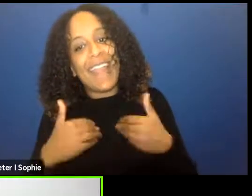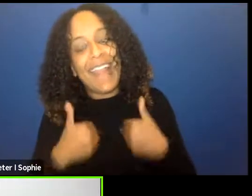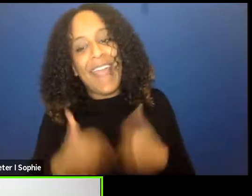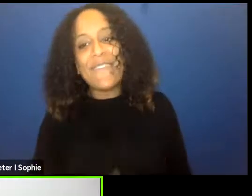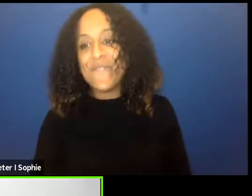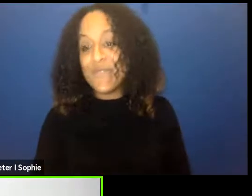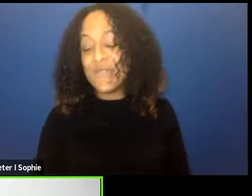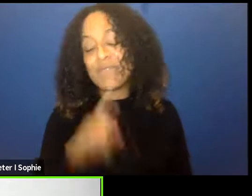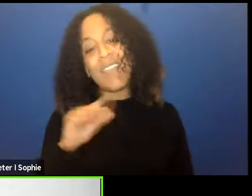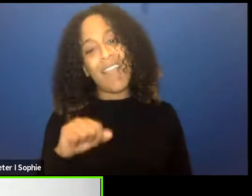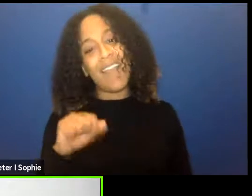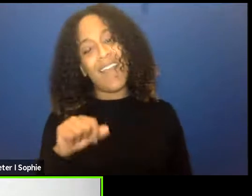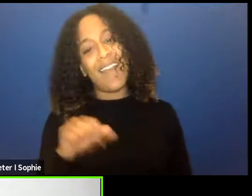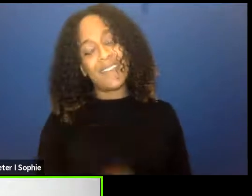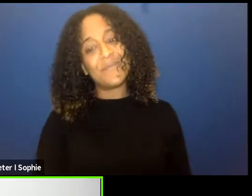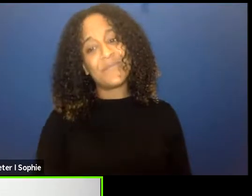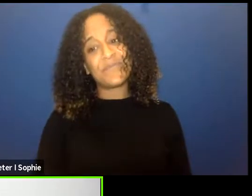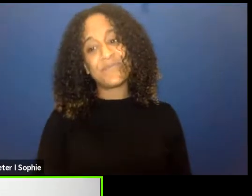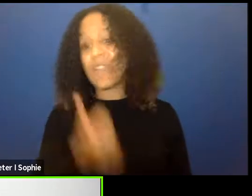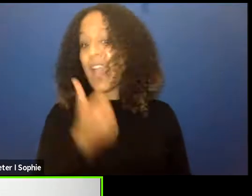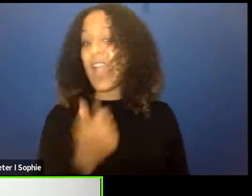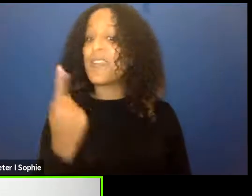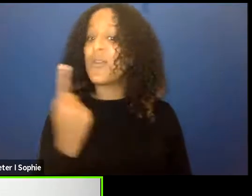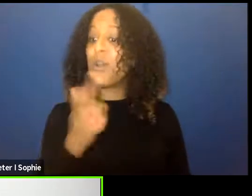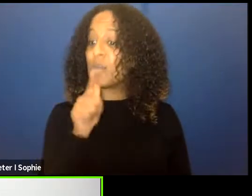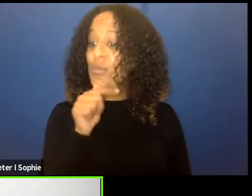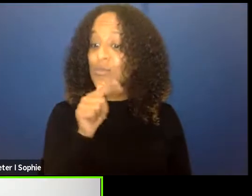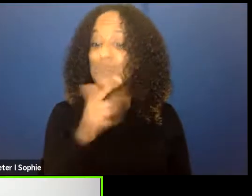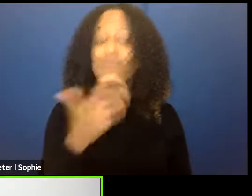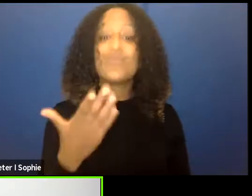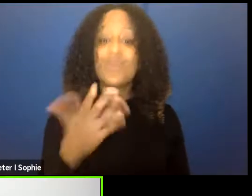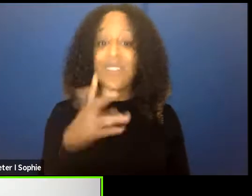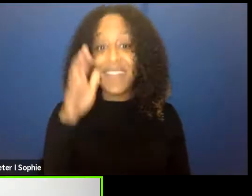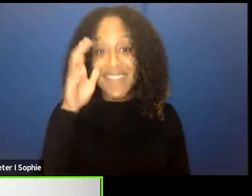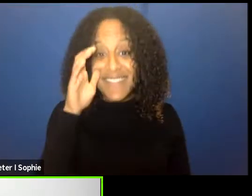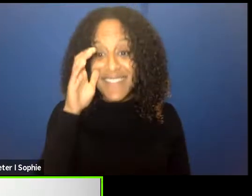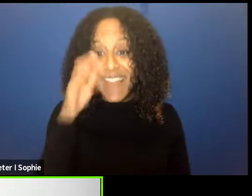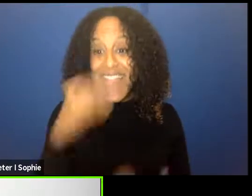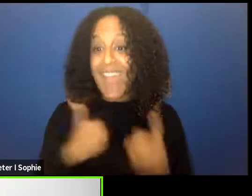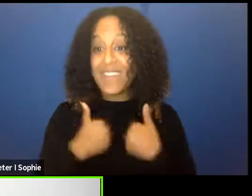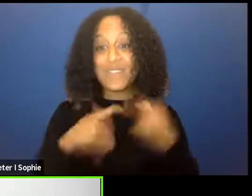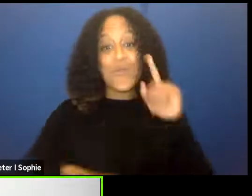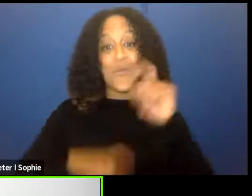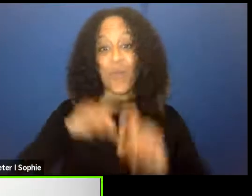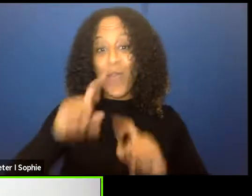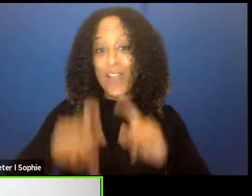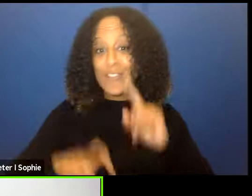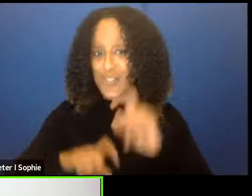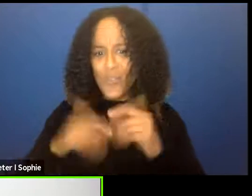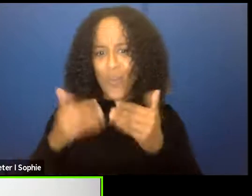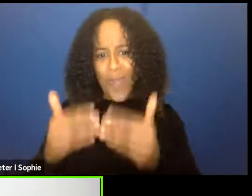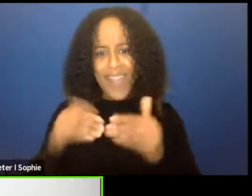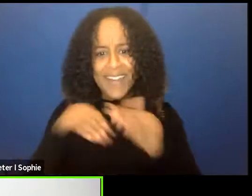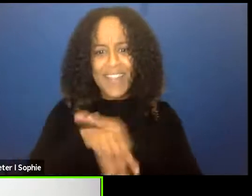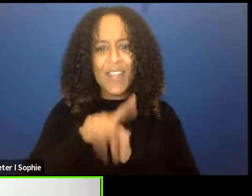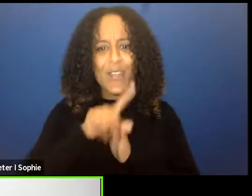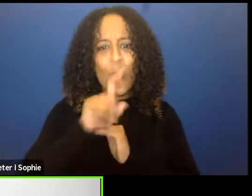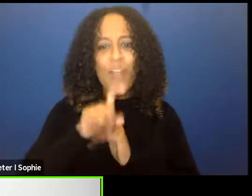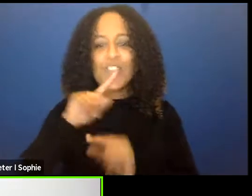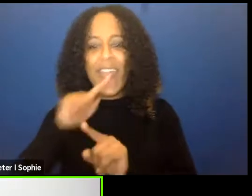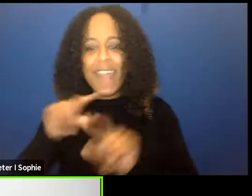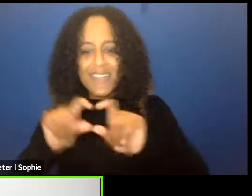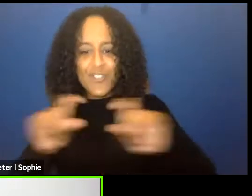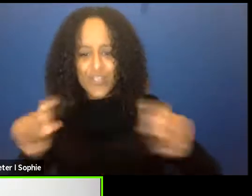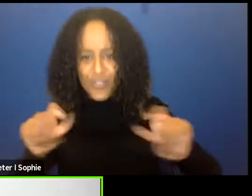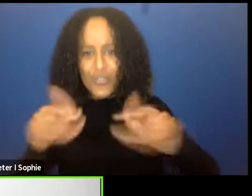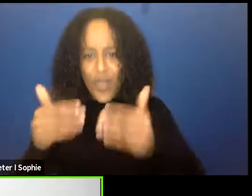yeah. Anybody who is listening in and has questions, just put them in the Q&A. We'll start